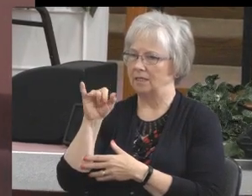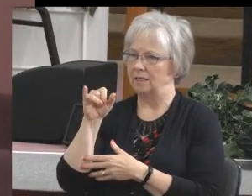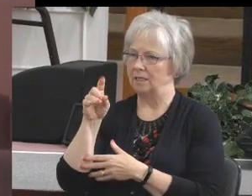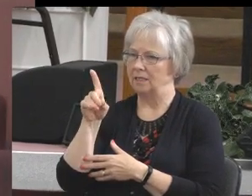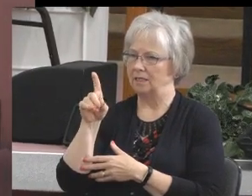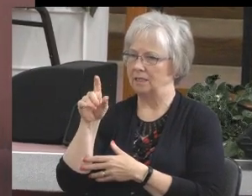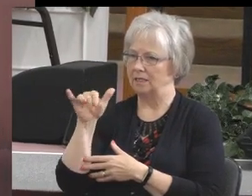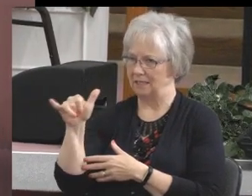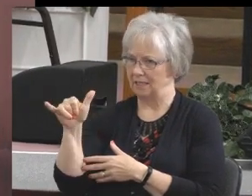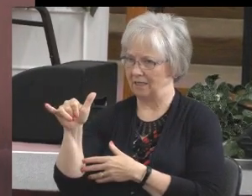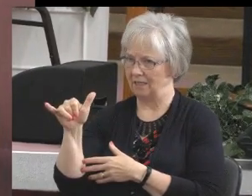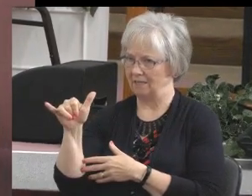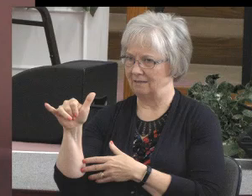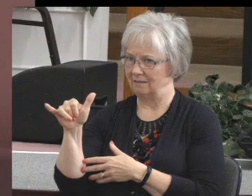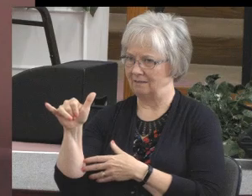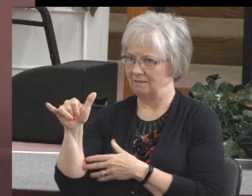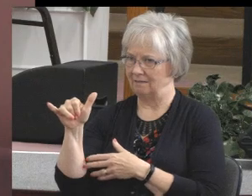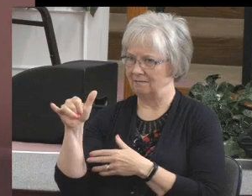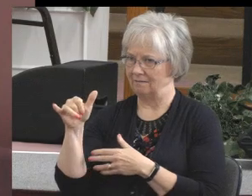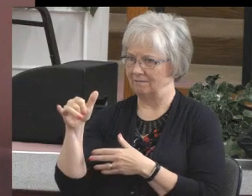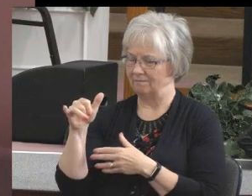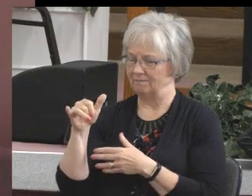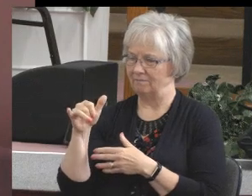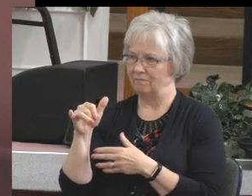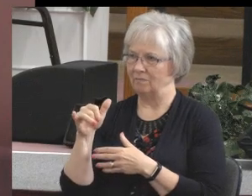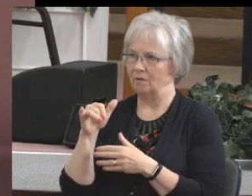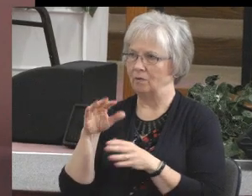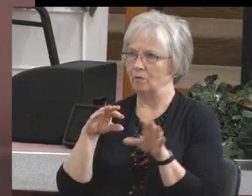But that's not always a bad thing.